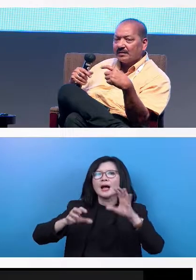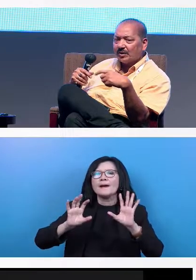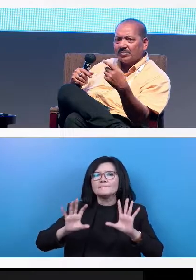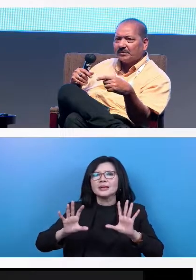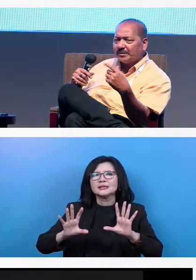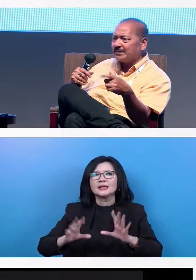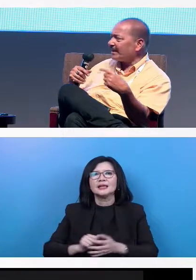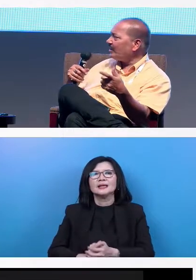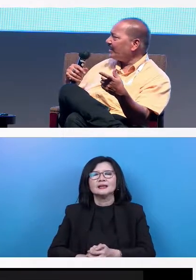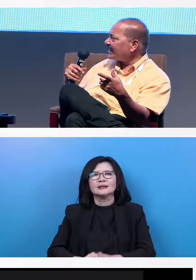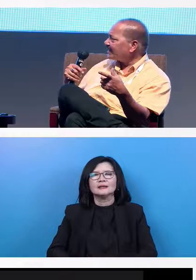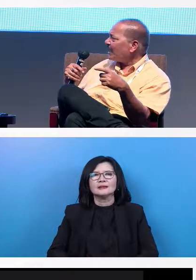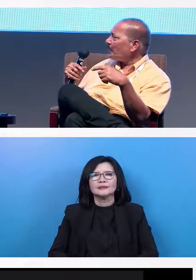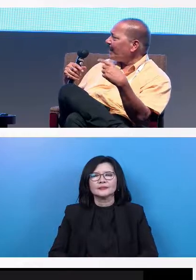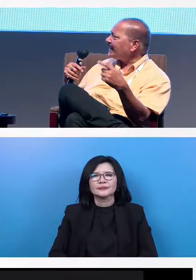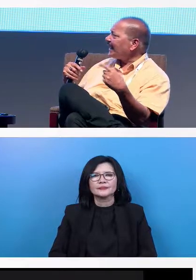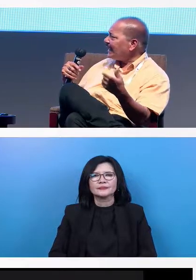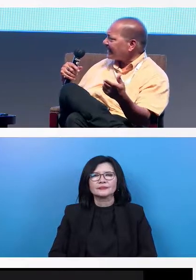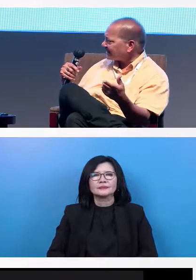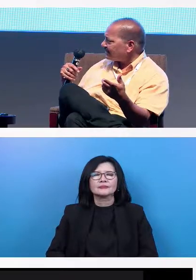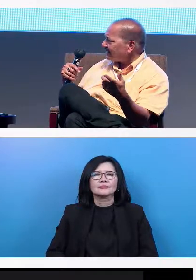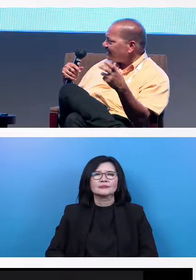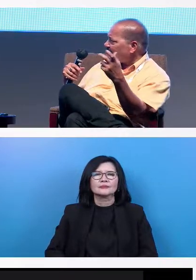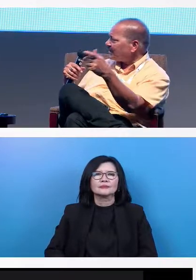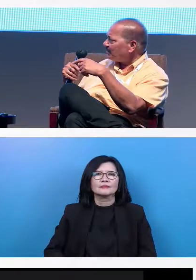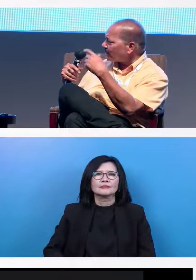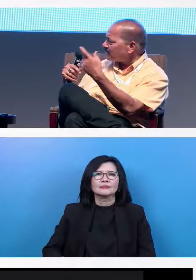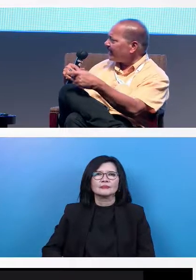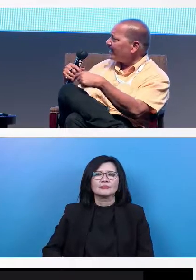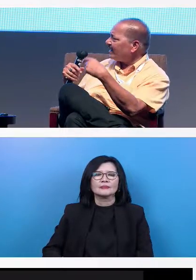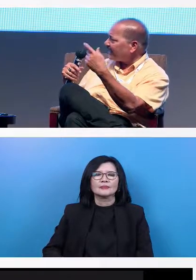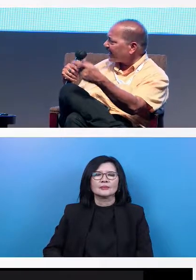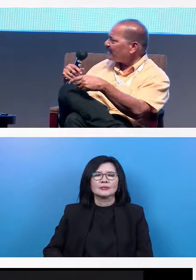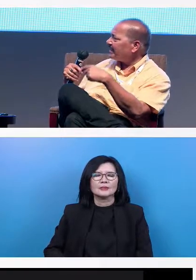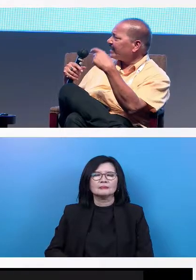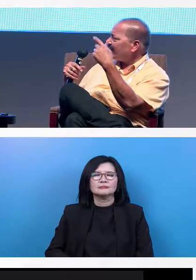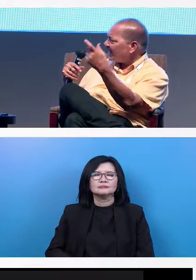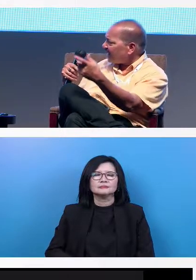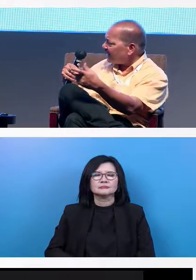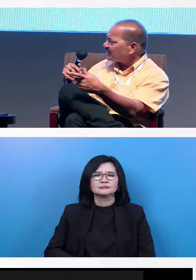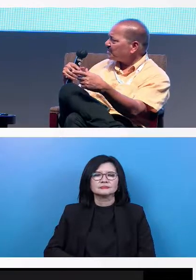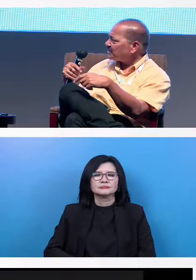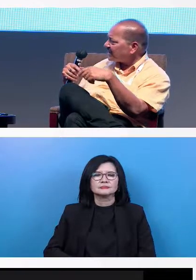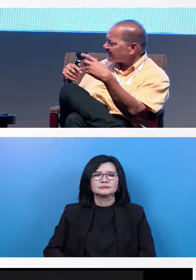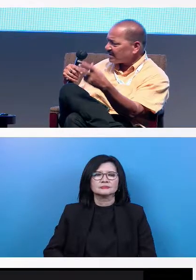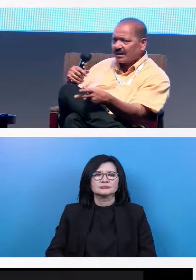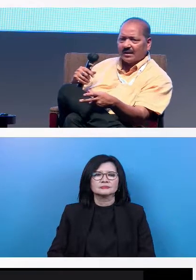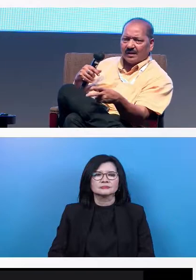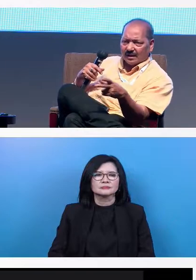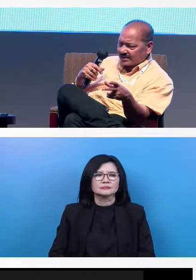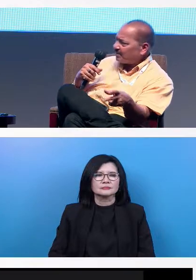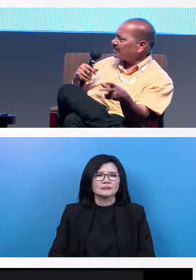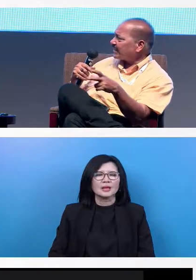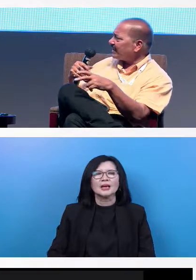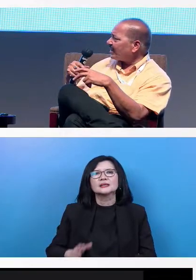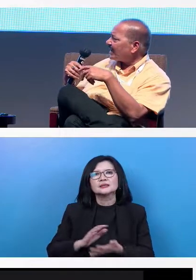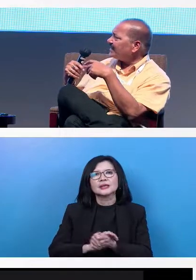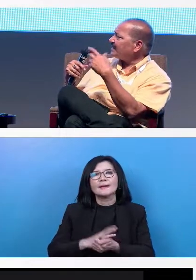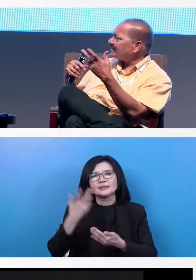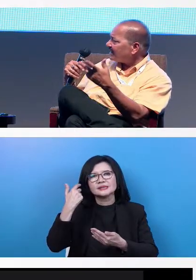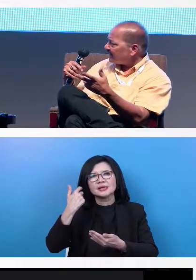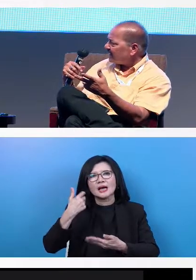is which they call it as pentahelix, which involves media, academic institutions, civil